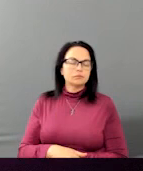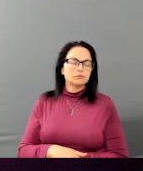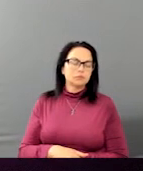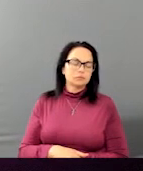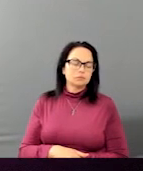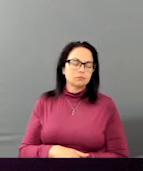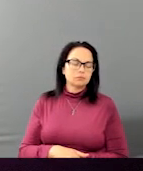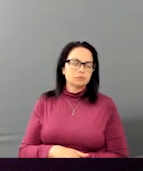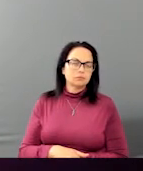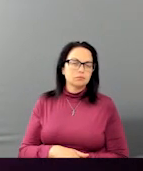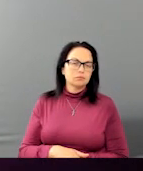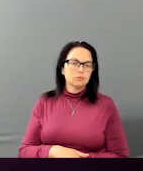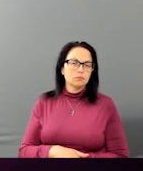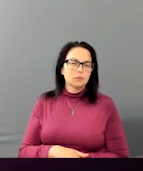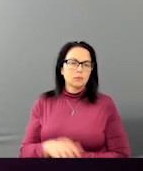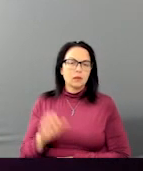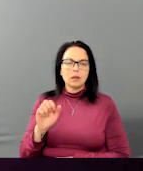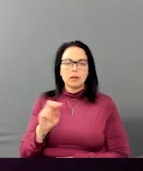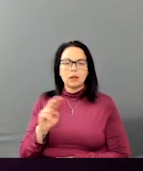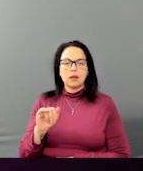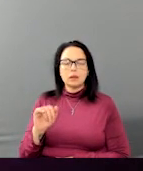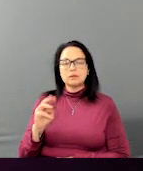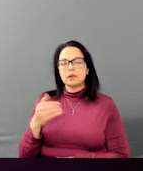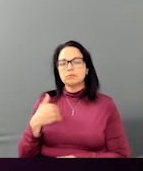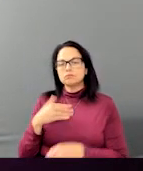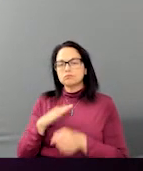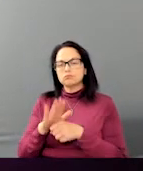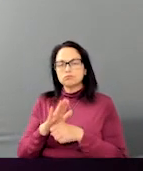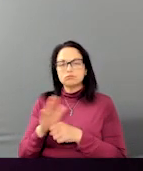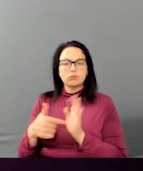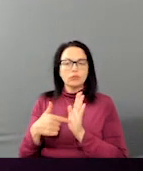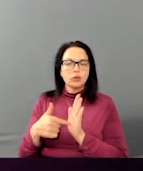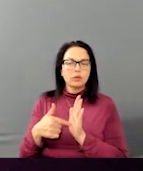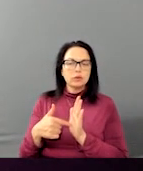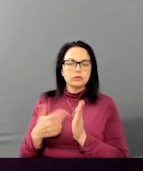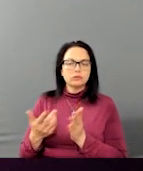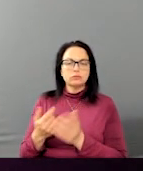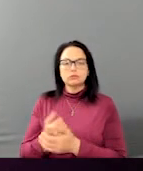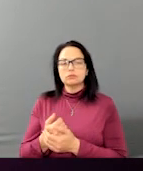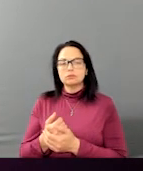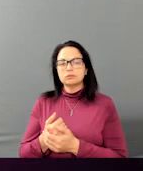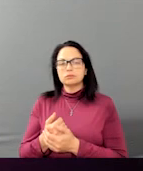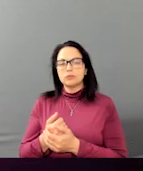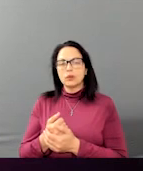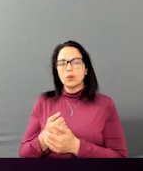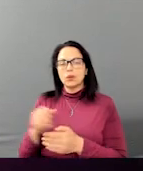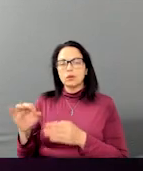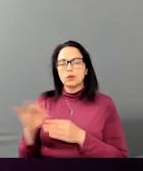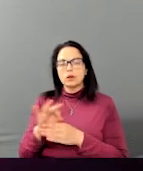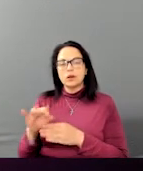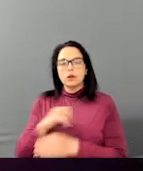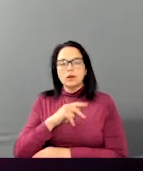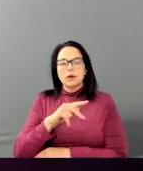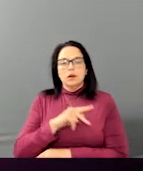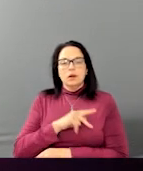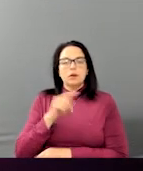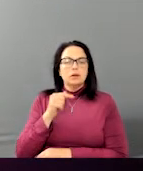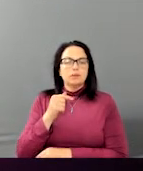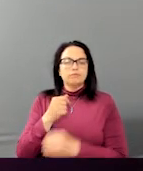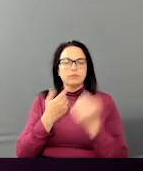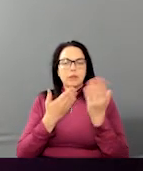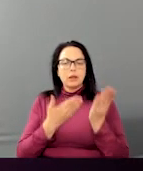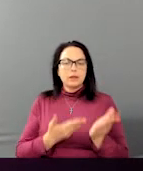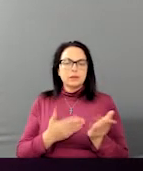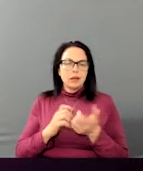So Enzyme also has full DOM rendering, if you didn't know, with the mount function. And personally, this is how I wrote most of my